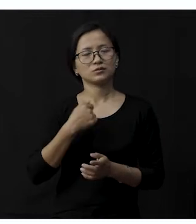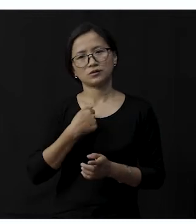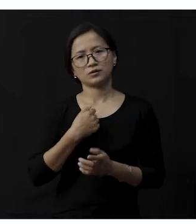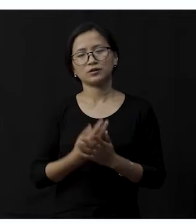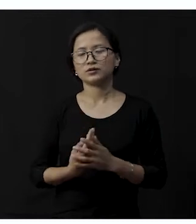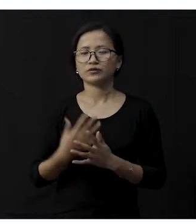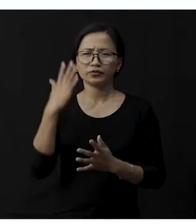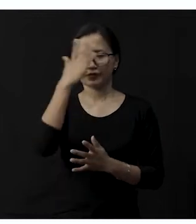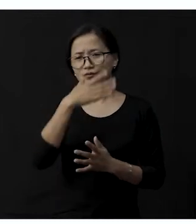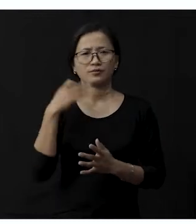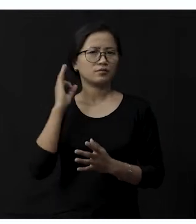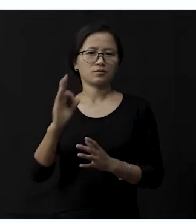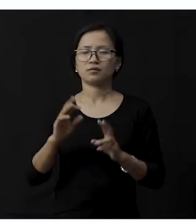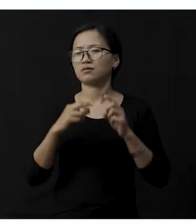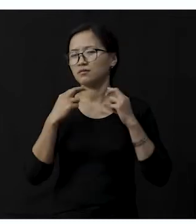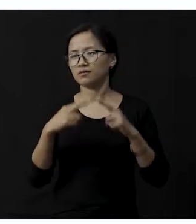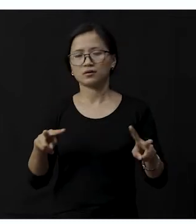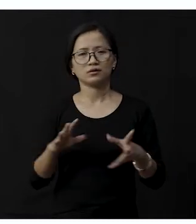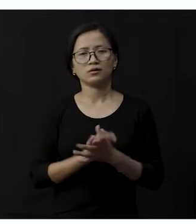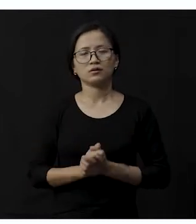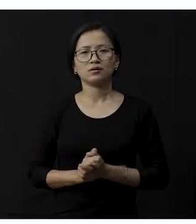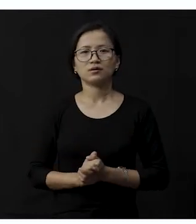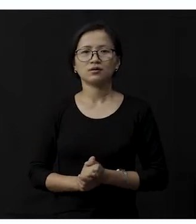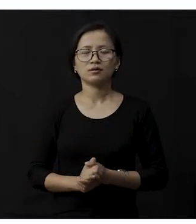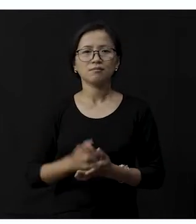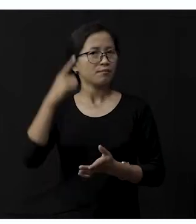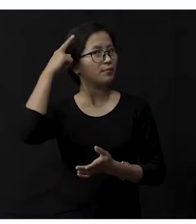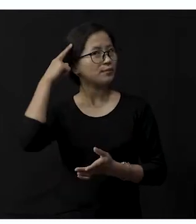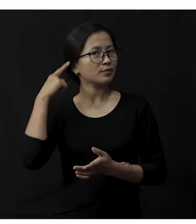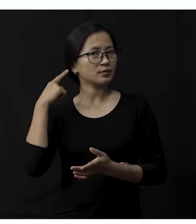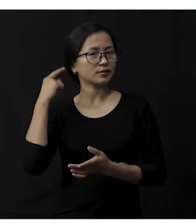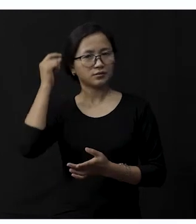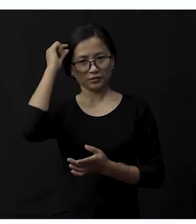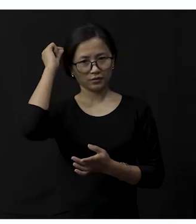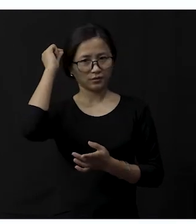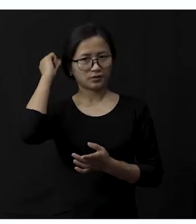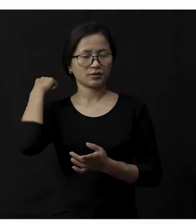beautiful. She has black hair and